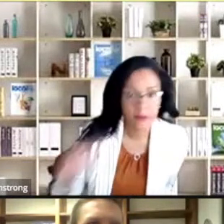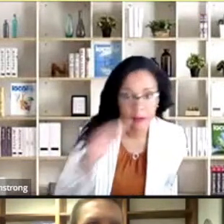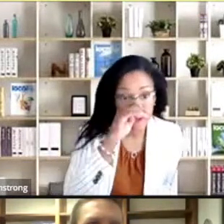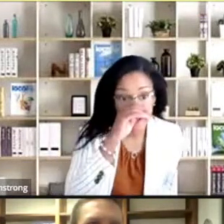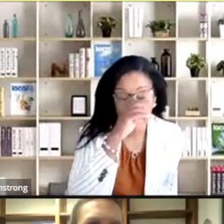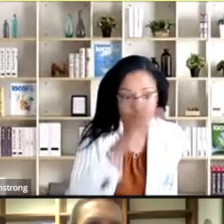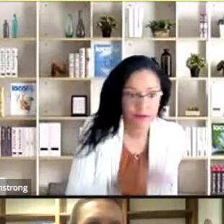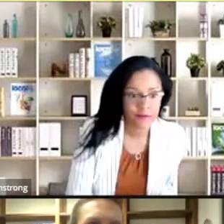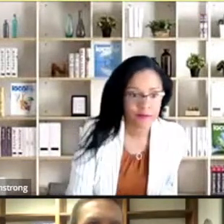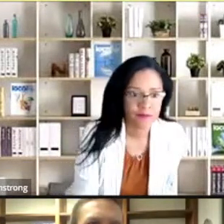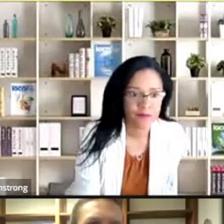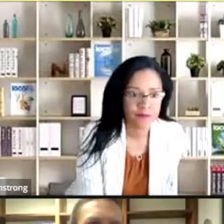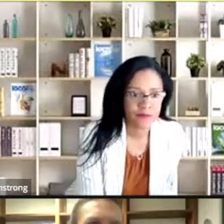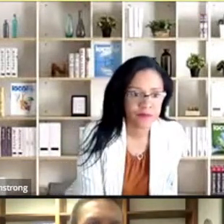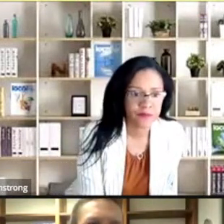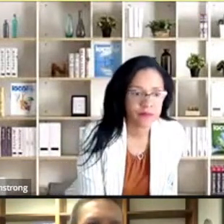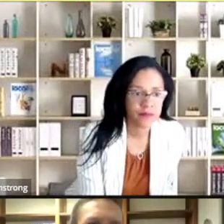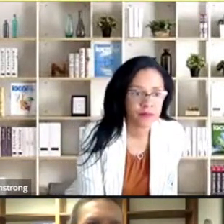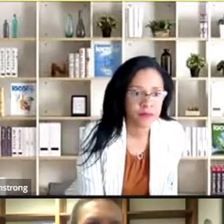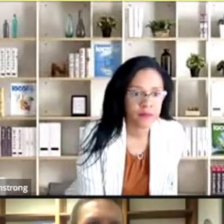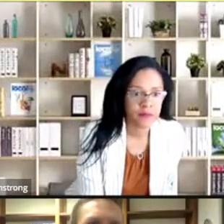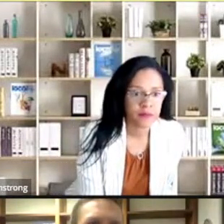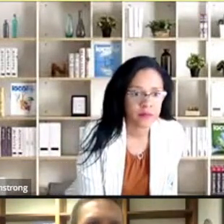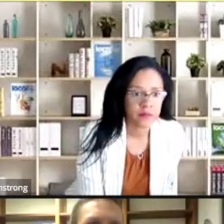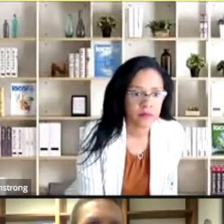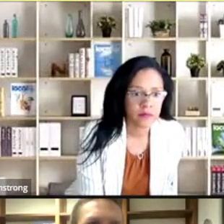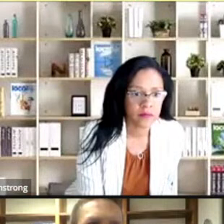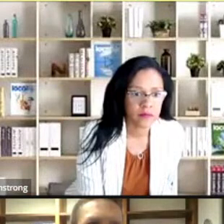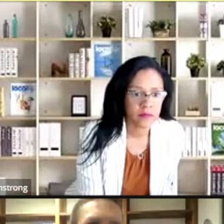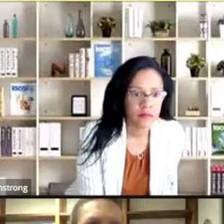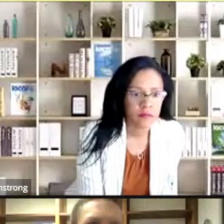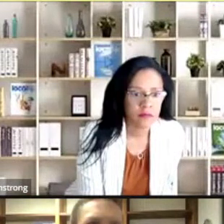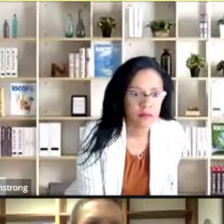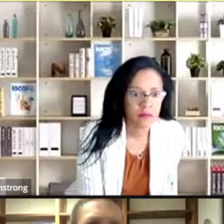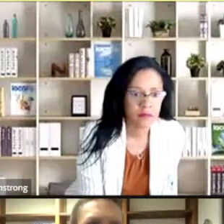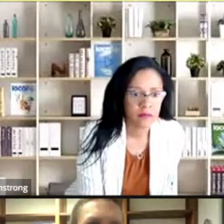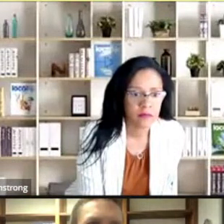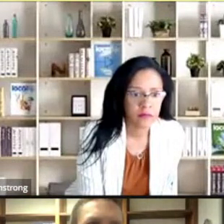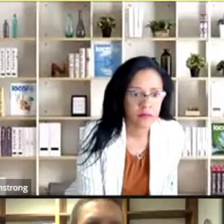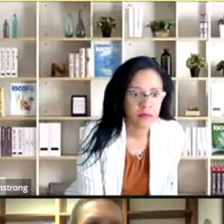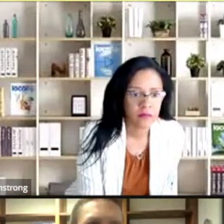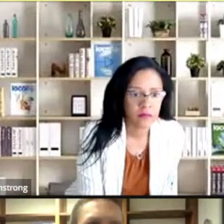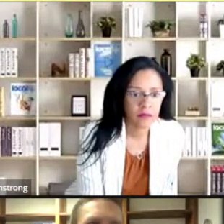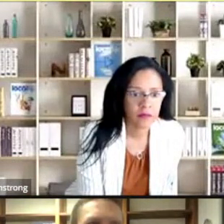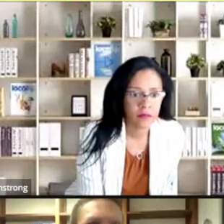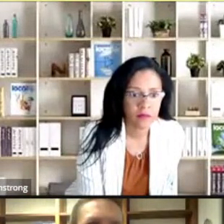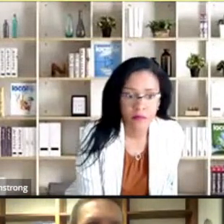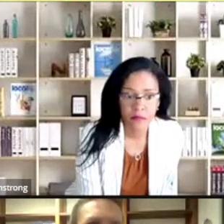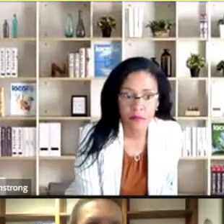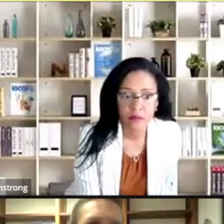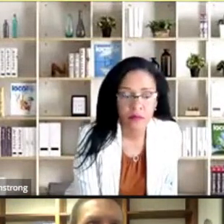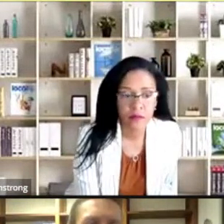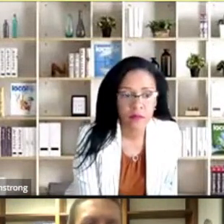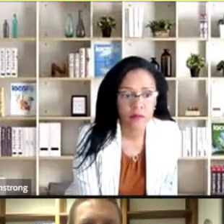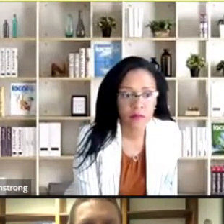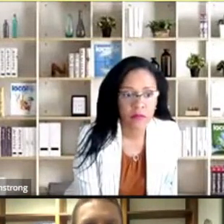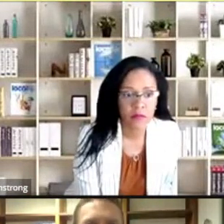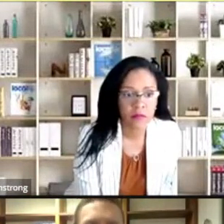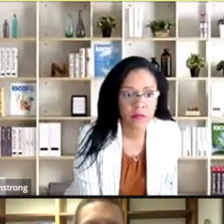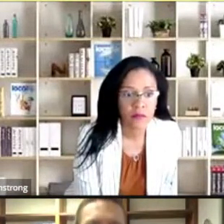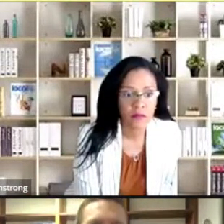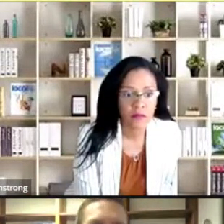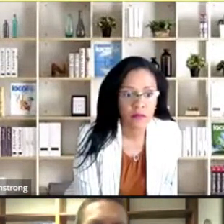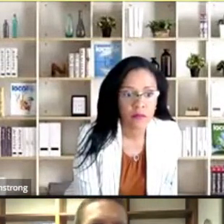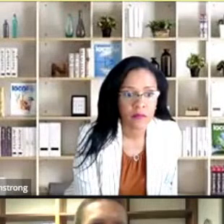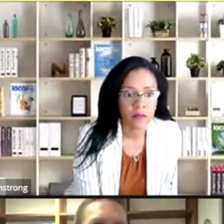as it is counter to some of my personal beliefs and philosophies. These